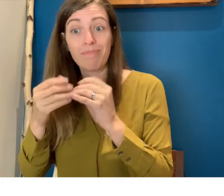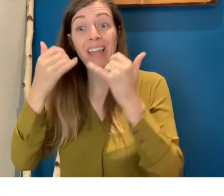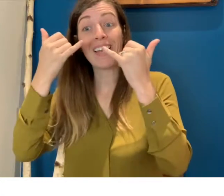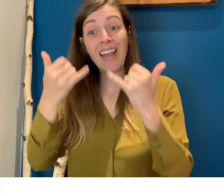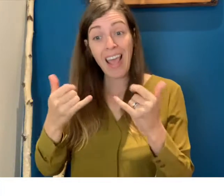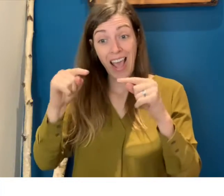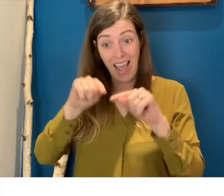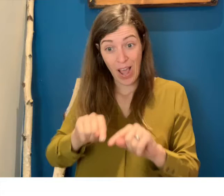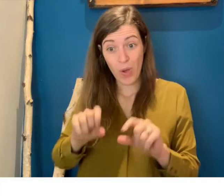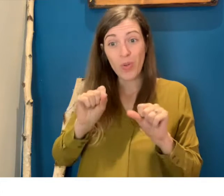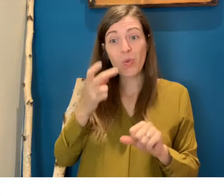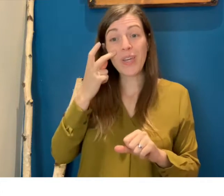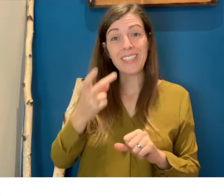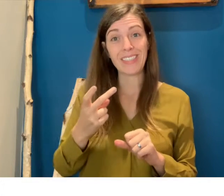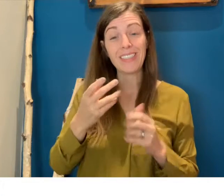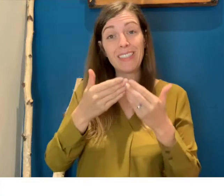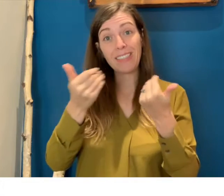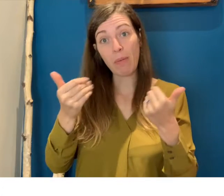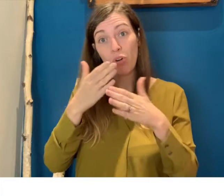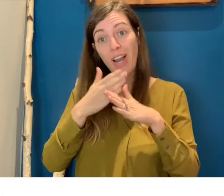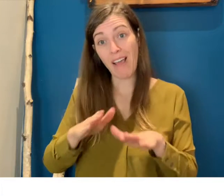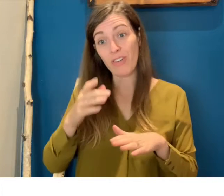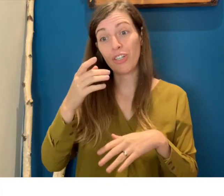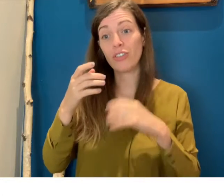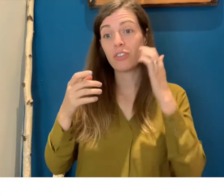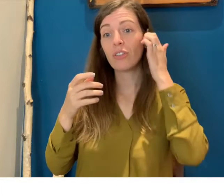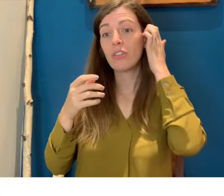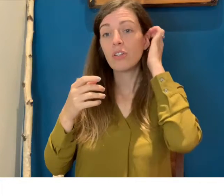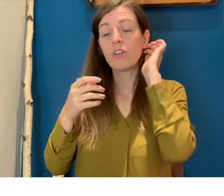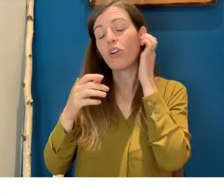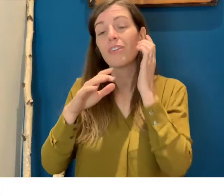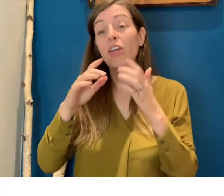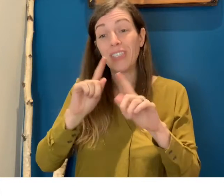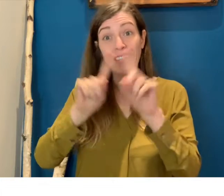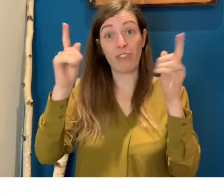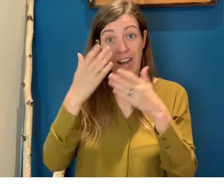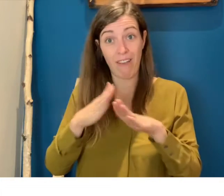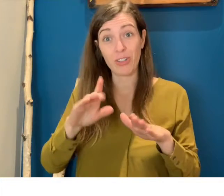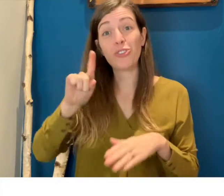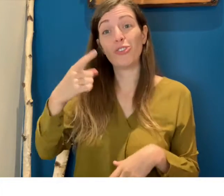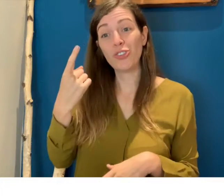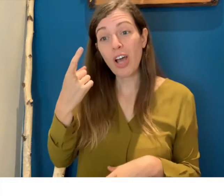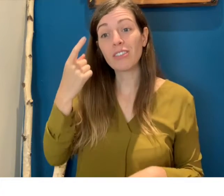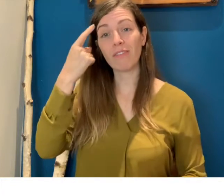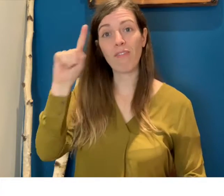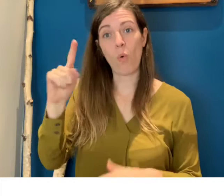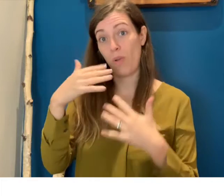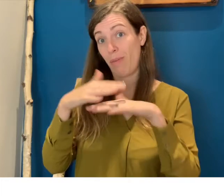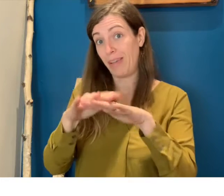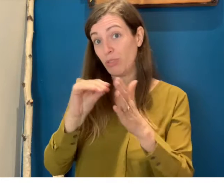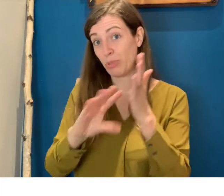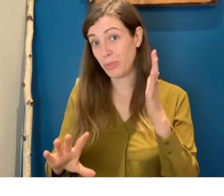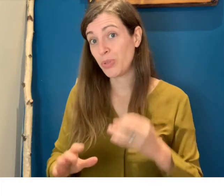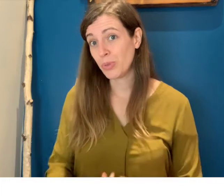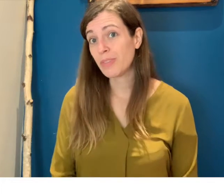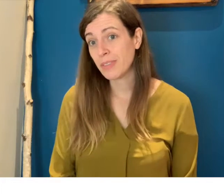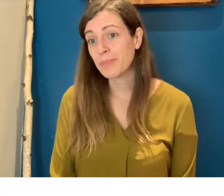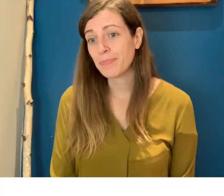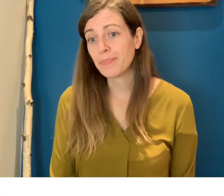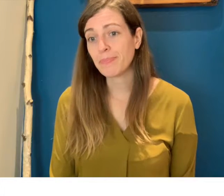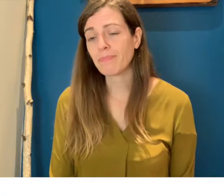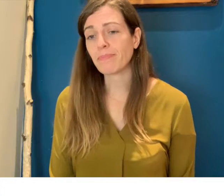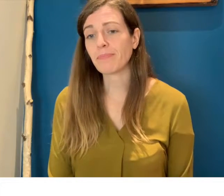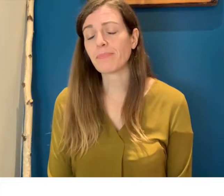of ASL score. And now what you see here is a slightly different average that's just based on the students who are in mainstream programs.